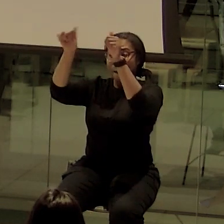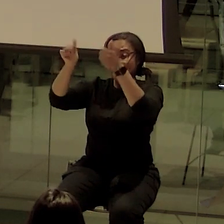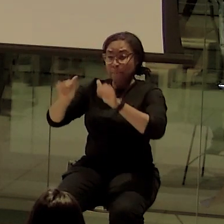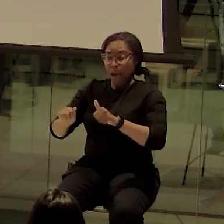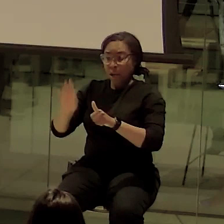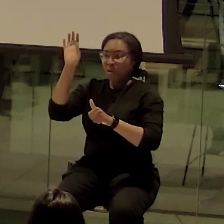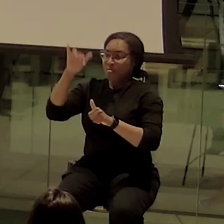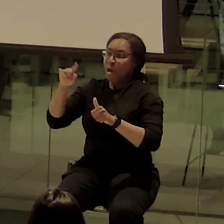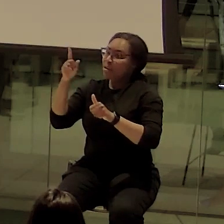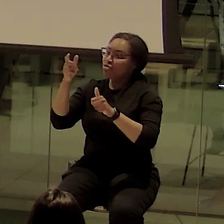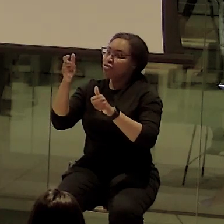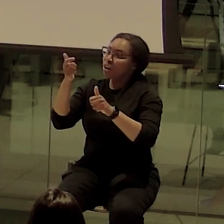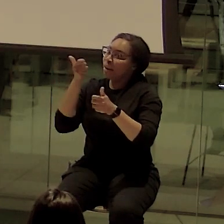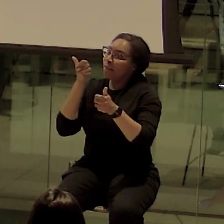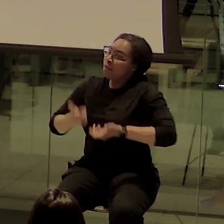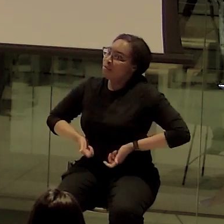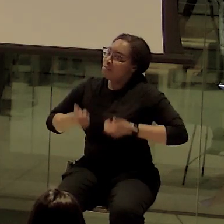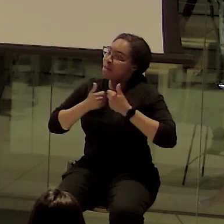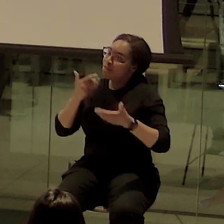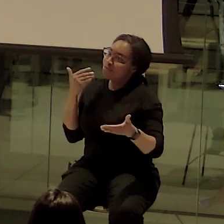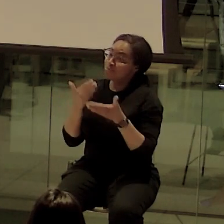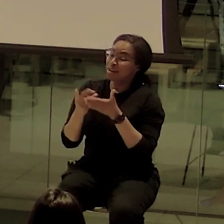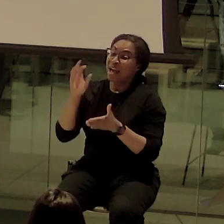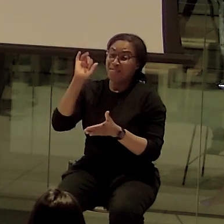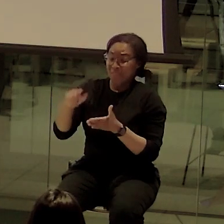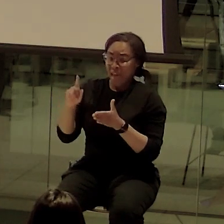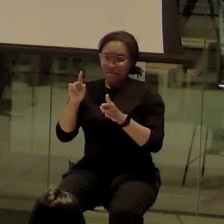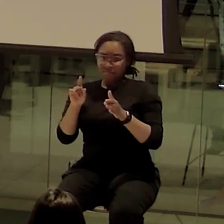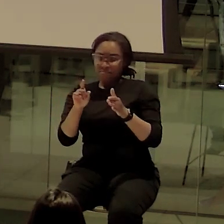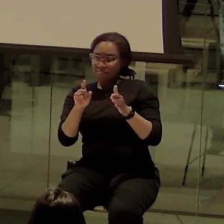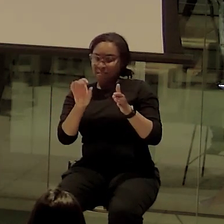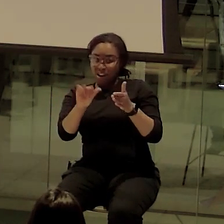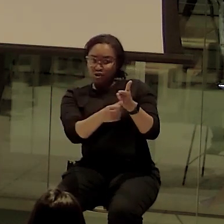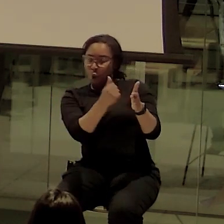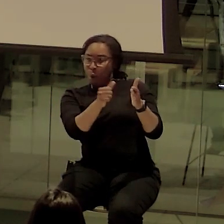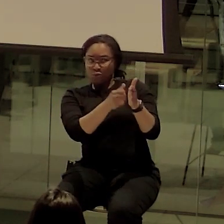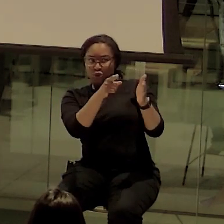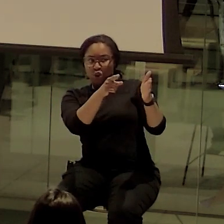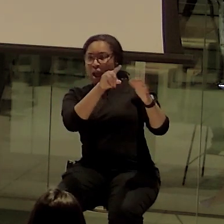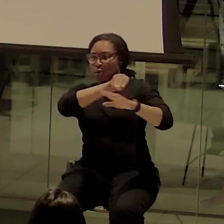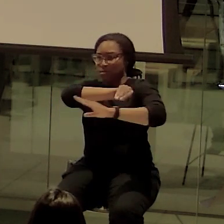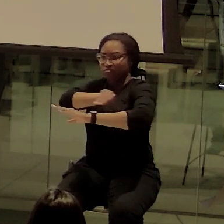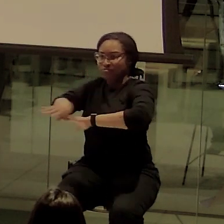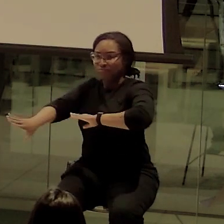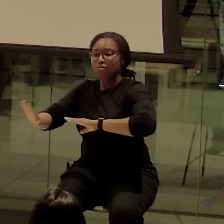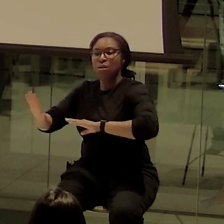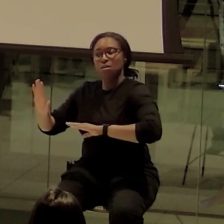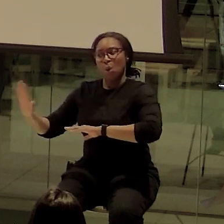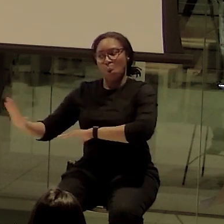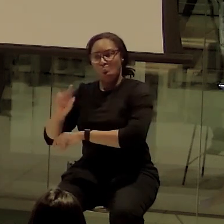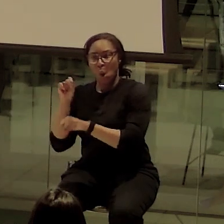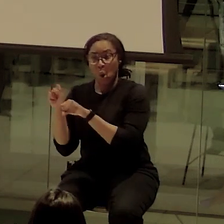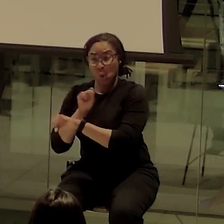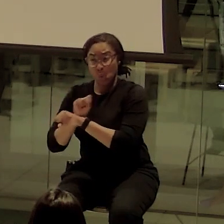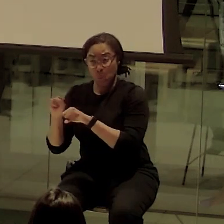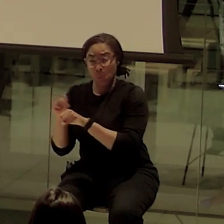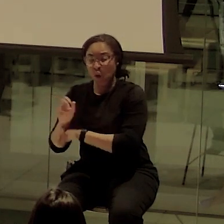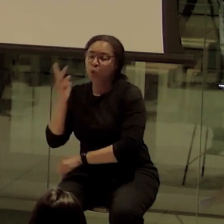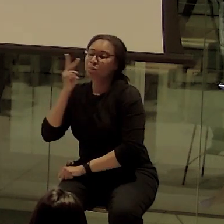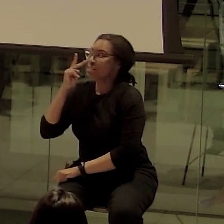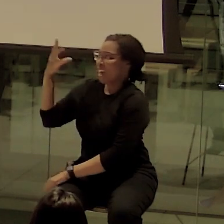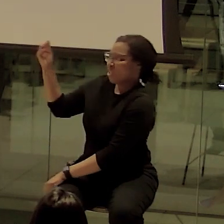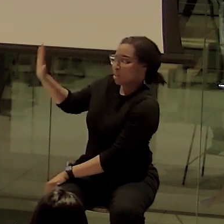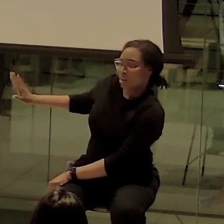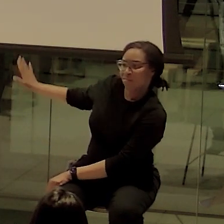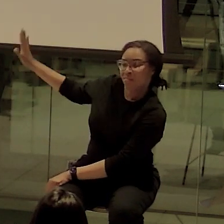work and is also in the book that you'll see in the vitrines outside. And being in Georgia was sort